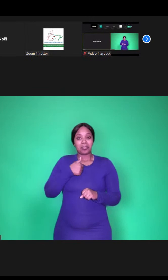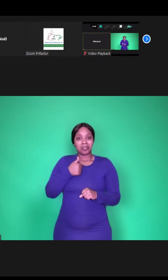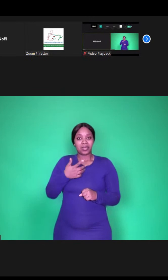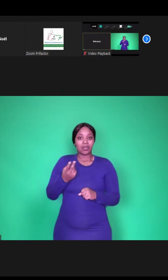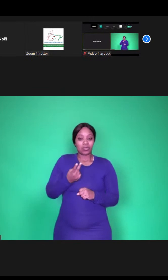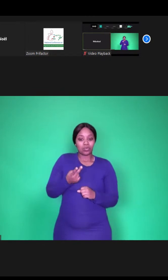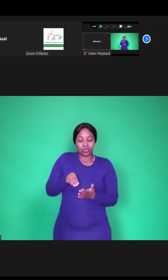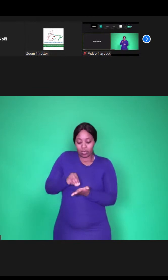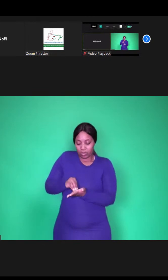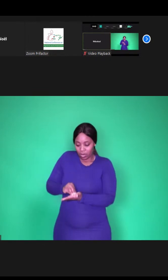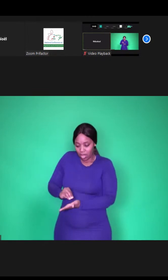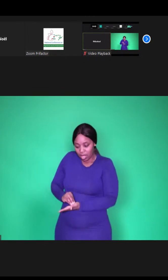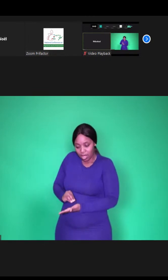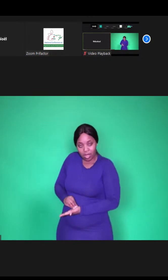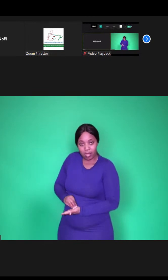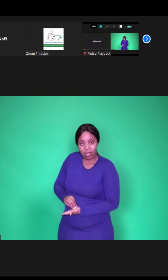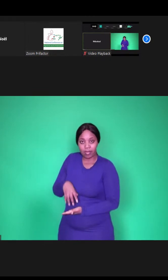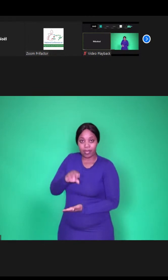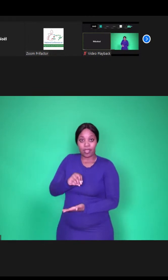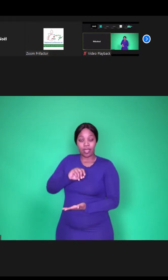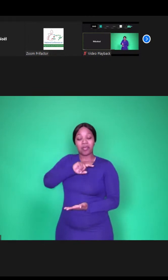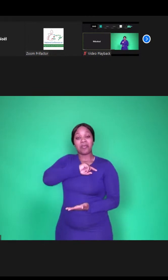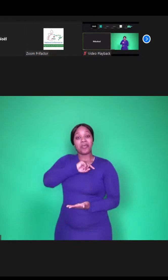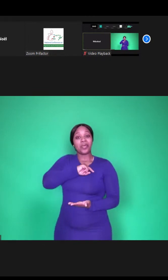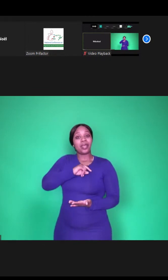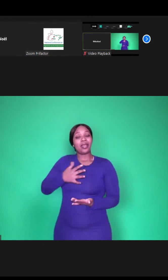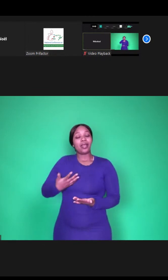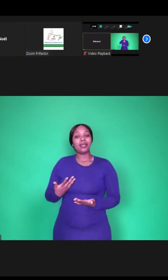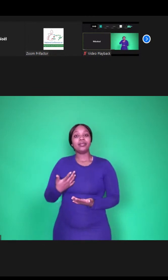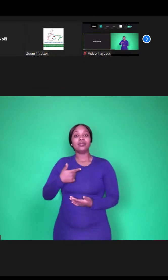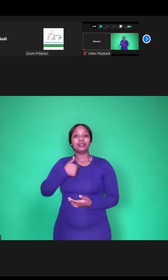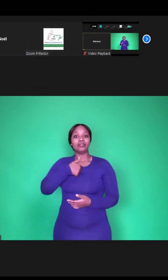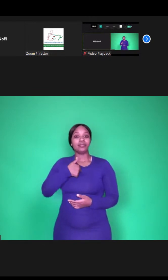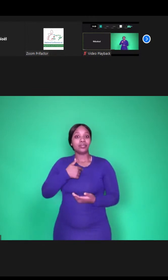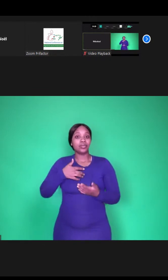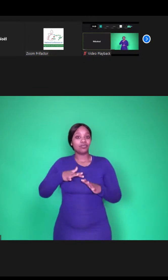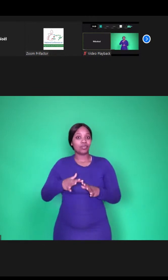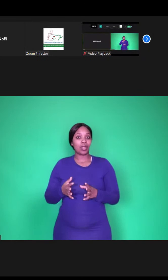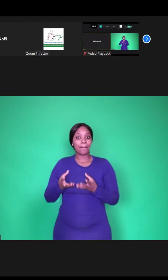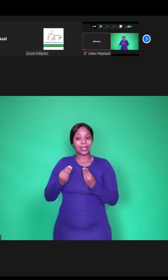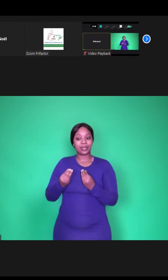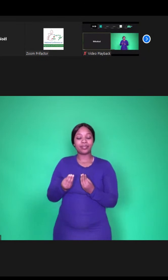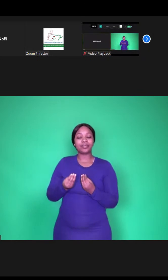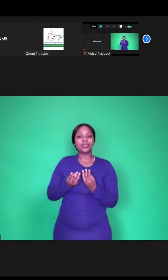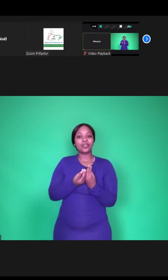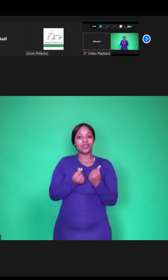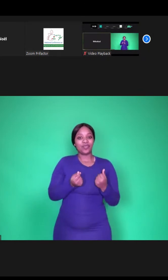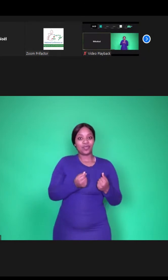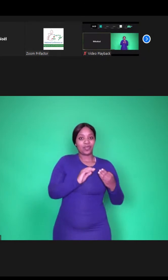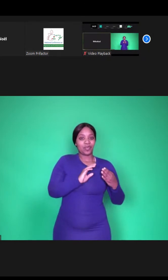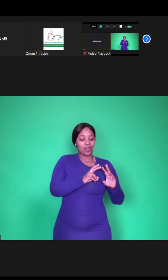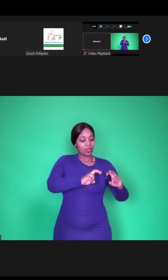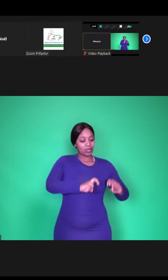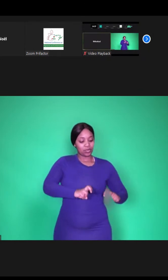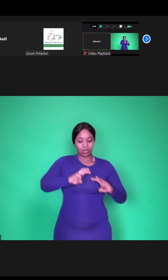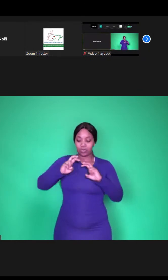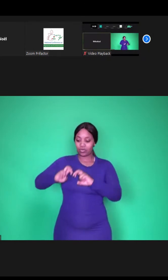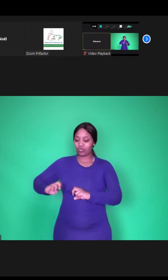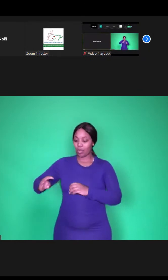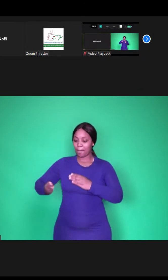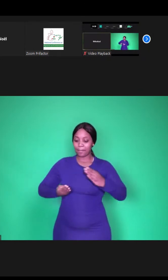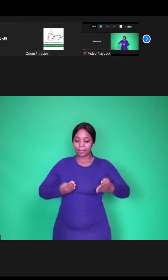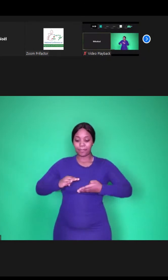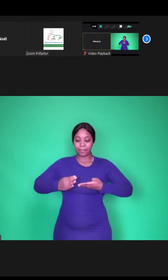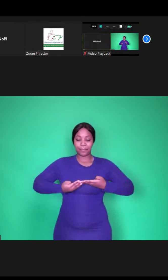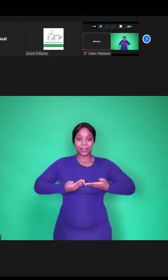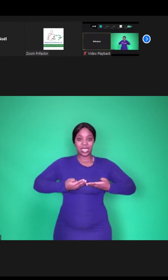time because. You know, I received very few papers, you know, to read for this. So